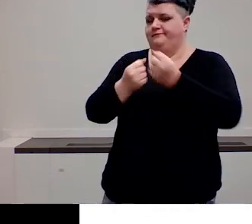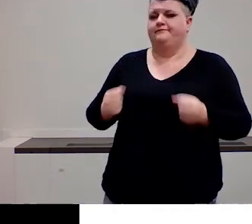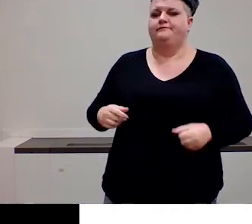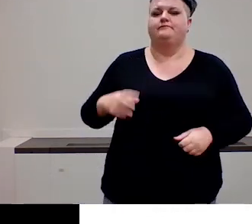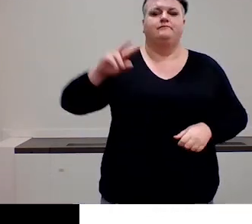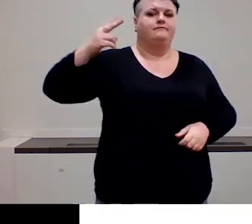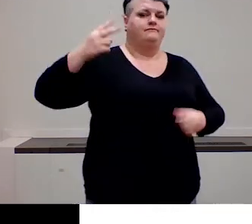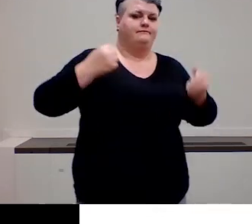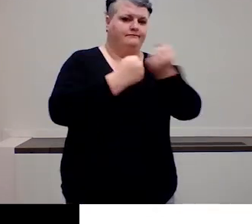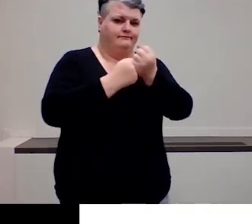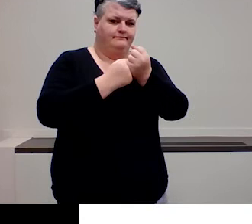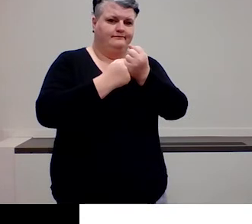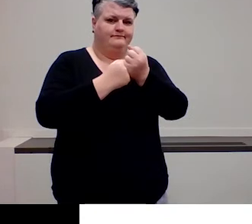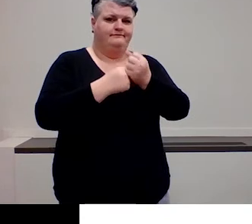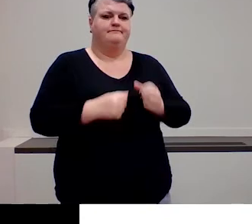Second.